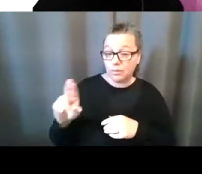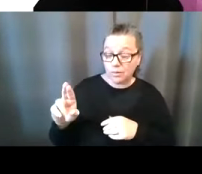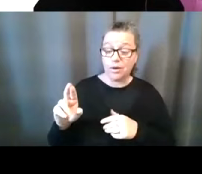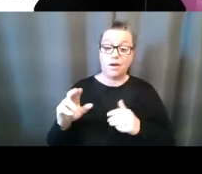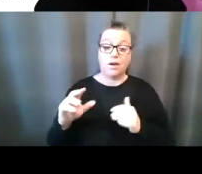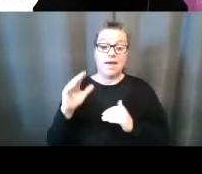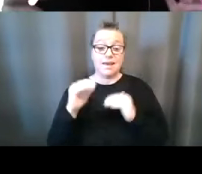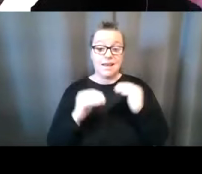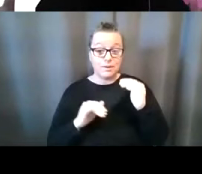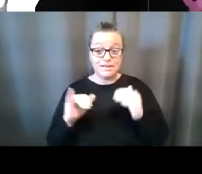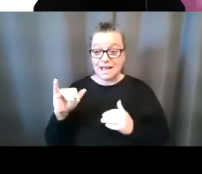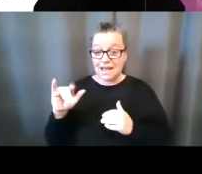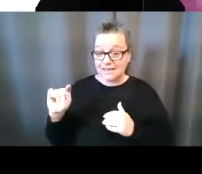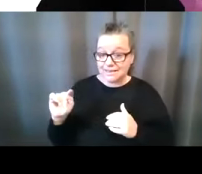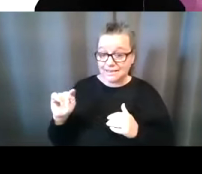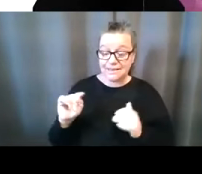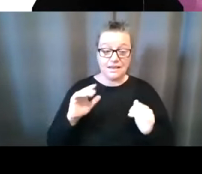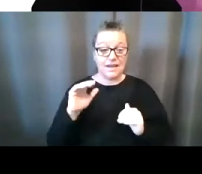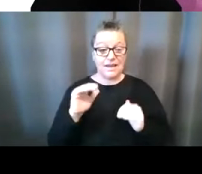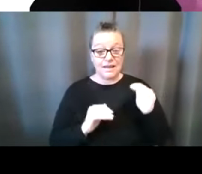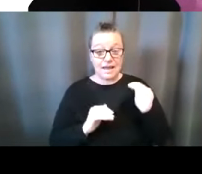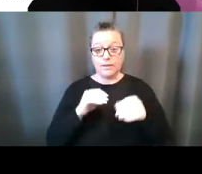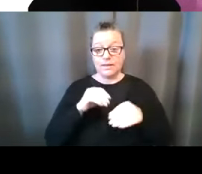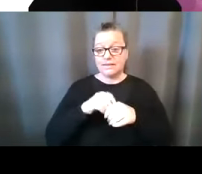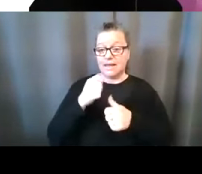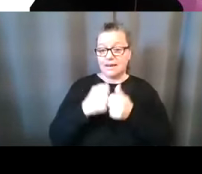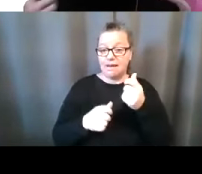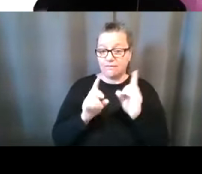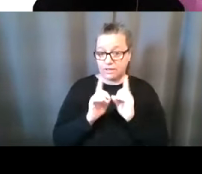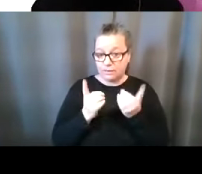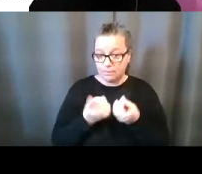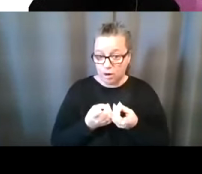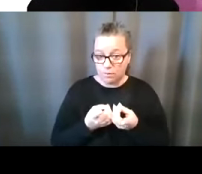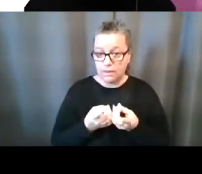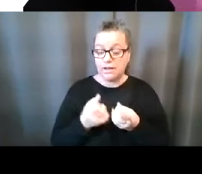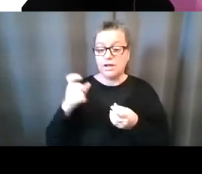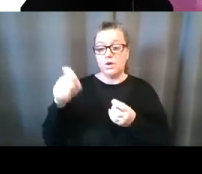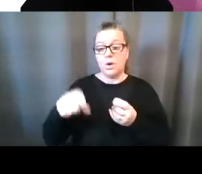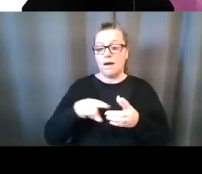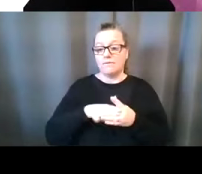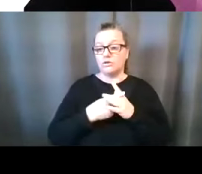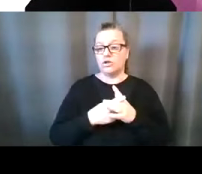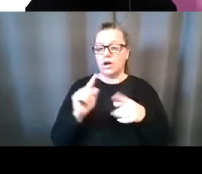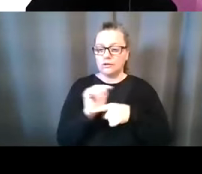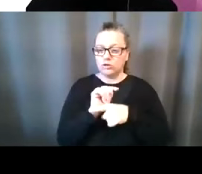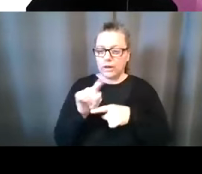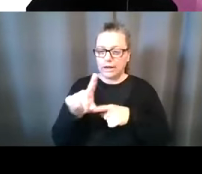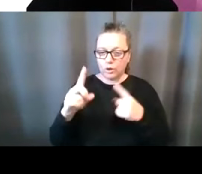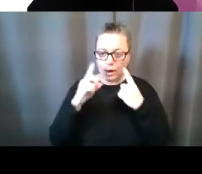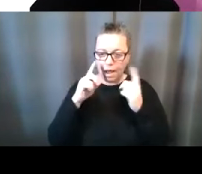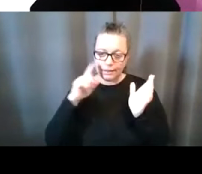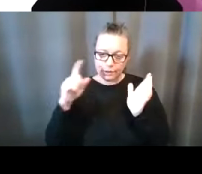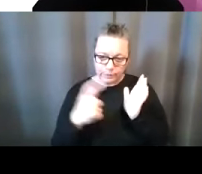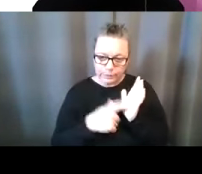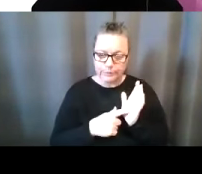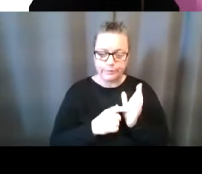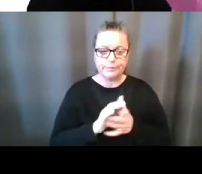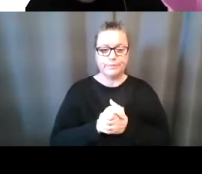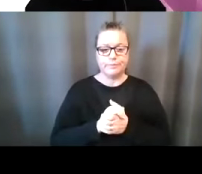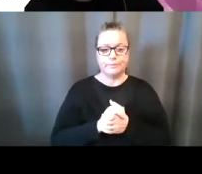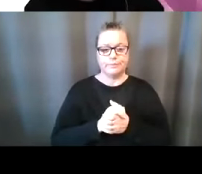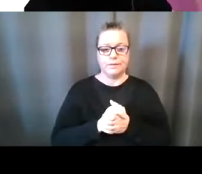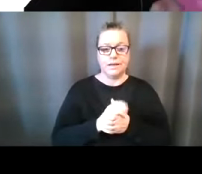in IT. There's inequities in every department. So you just got to start training your eye to see those inequities. And